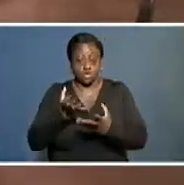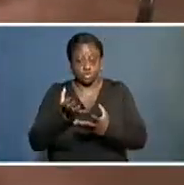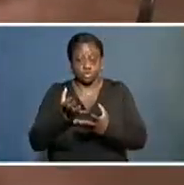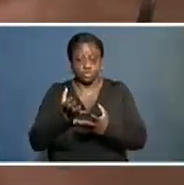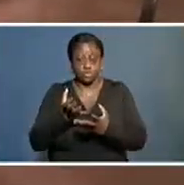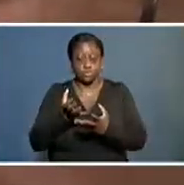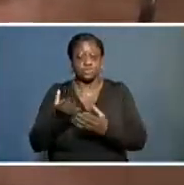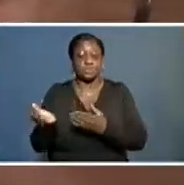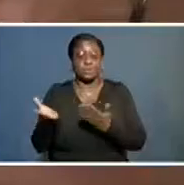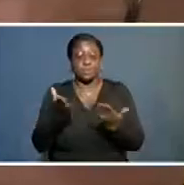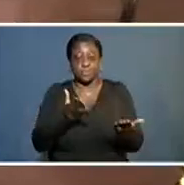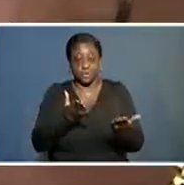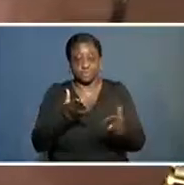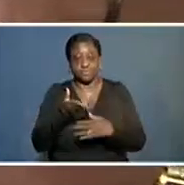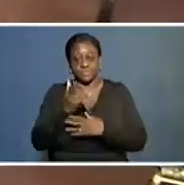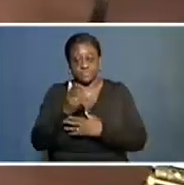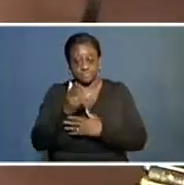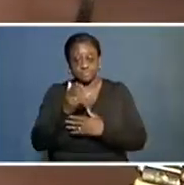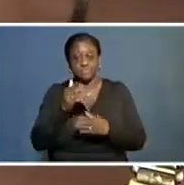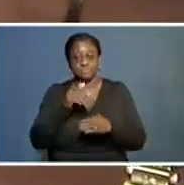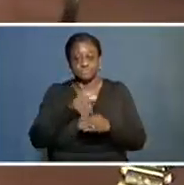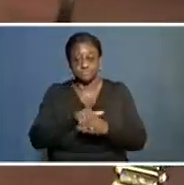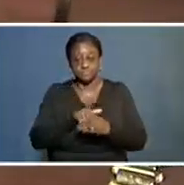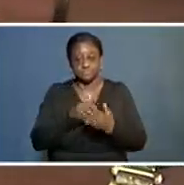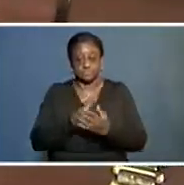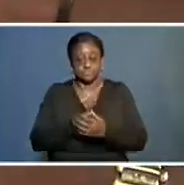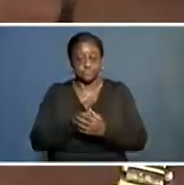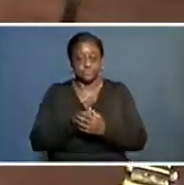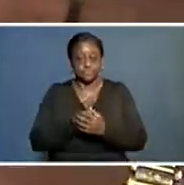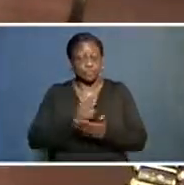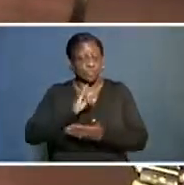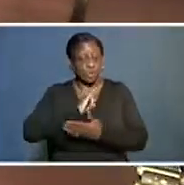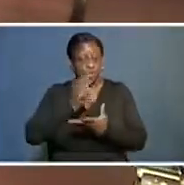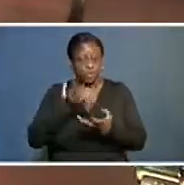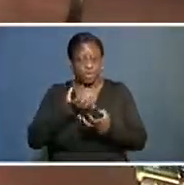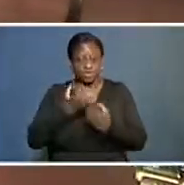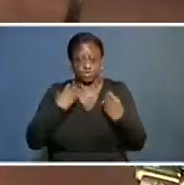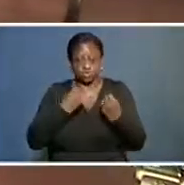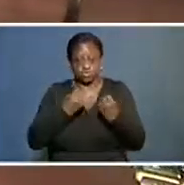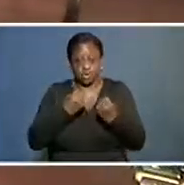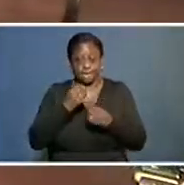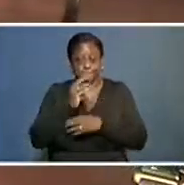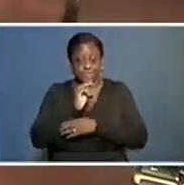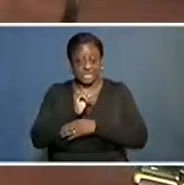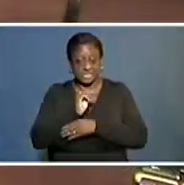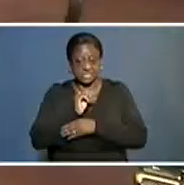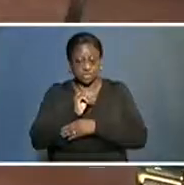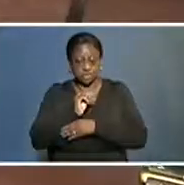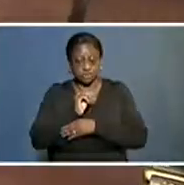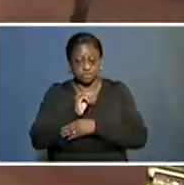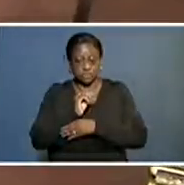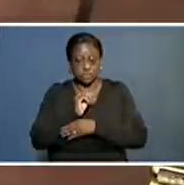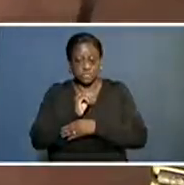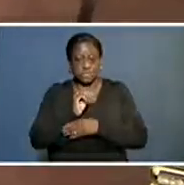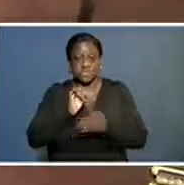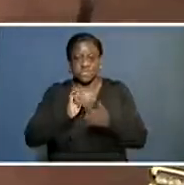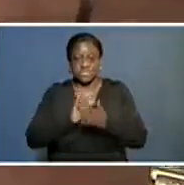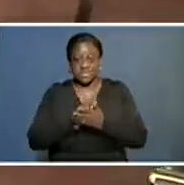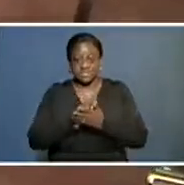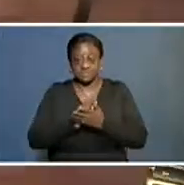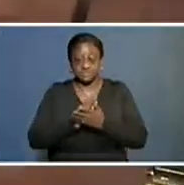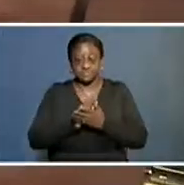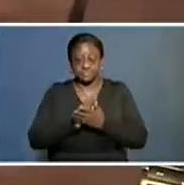firearms, those weapons in. I would also like to send a strong message to them that if you